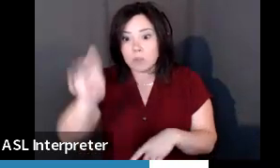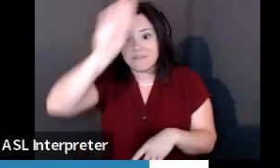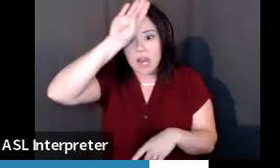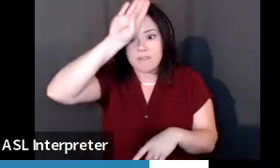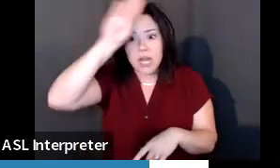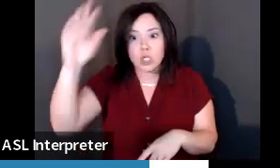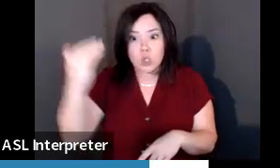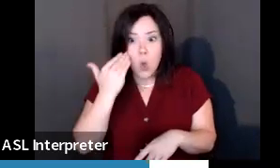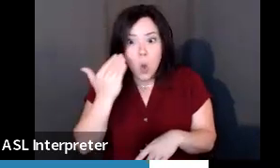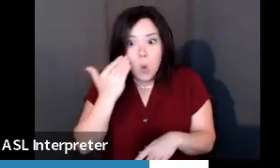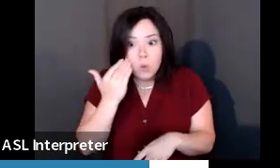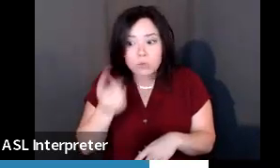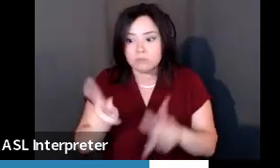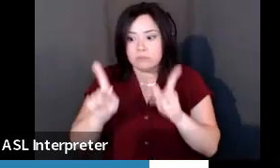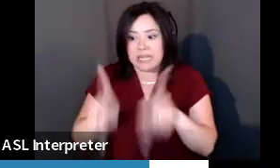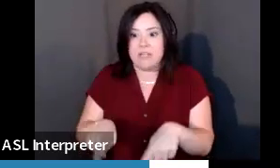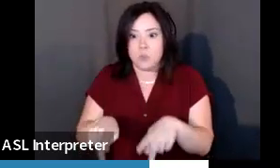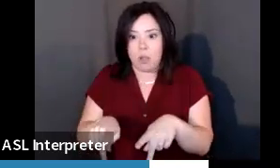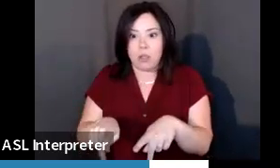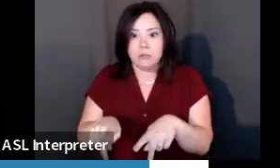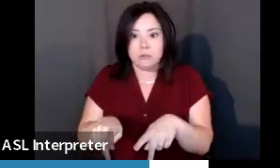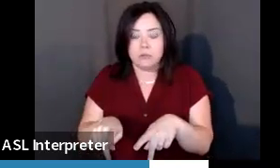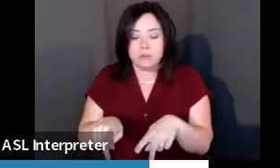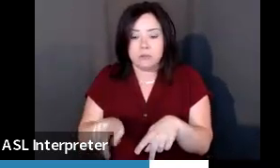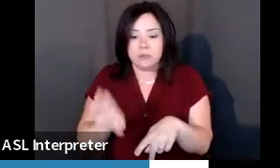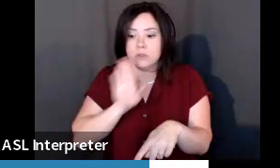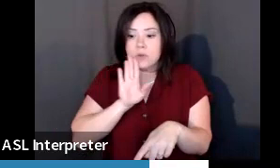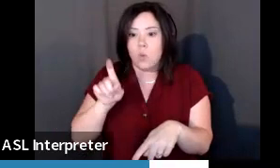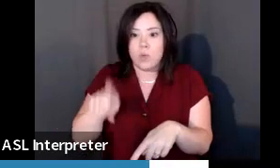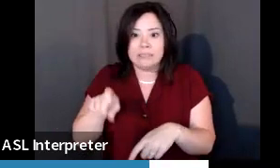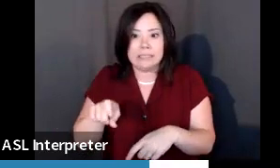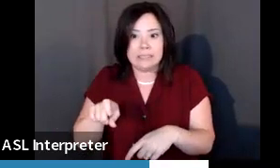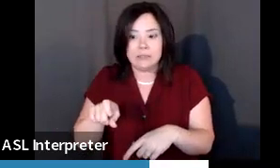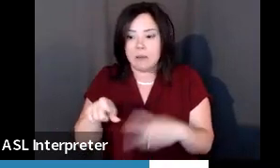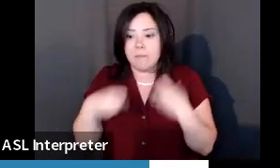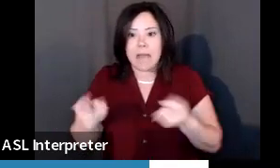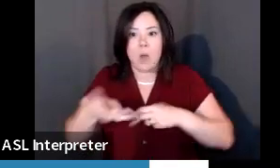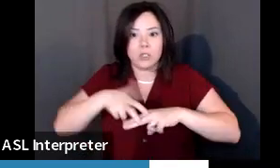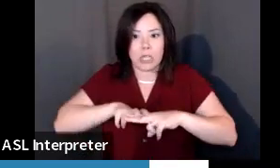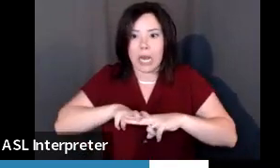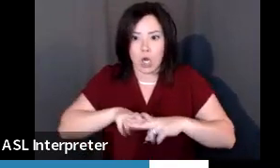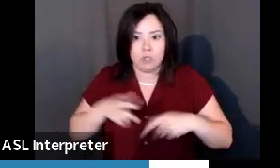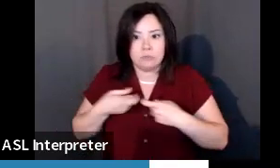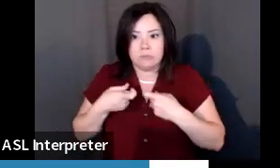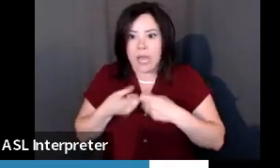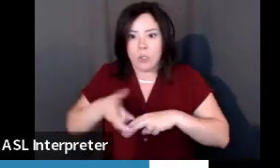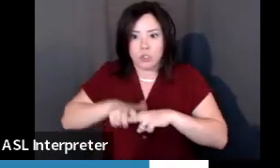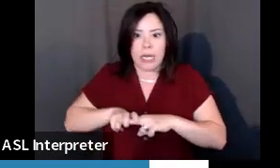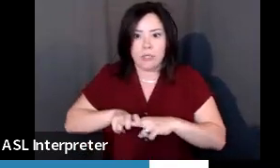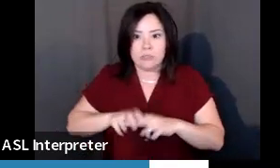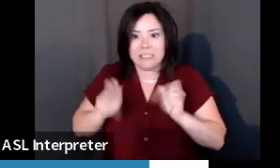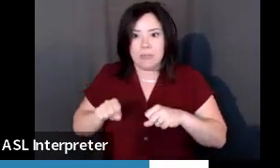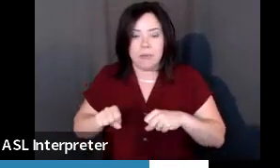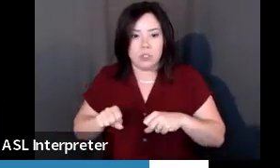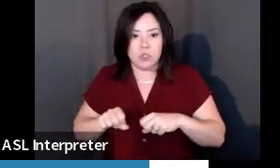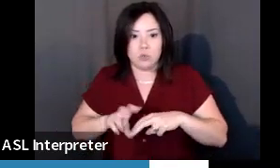that an individual is going to need that power chair to be able to move